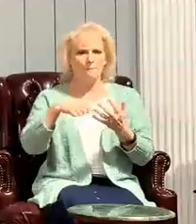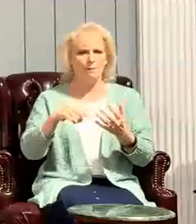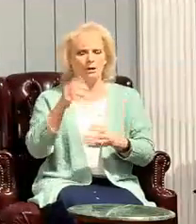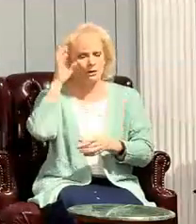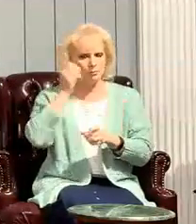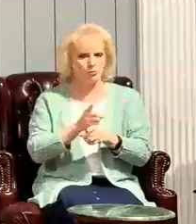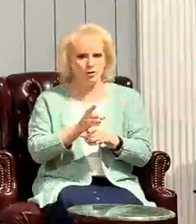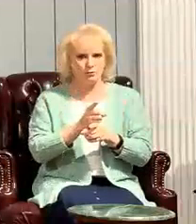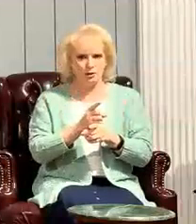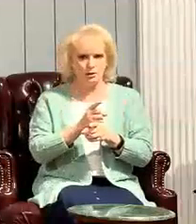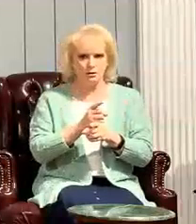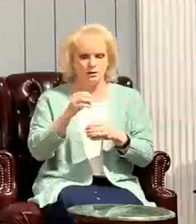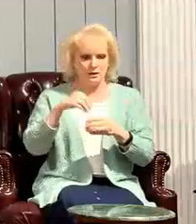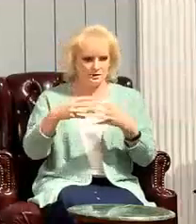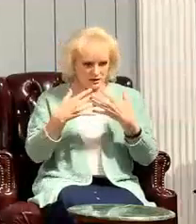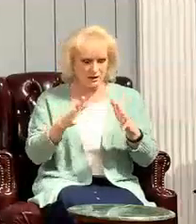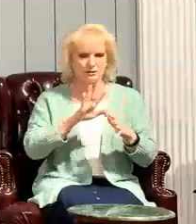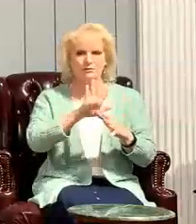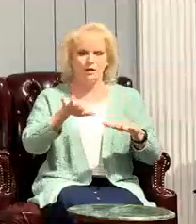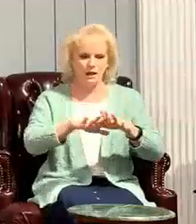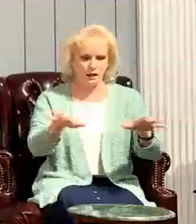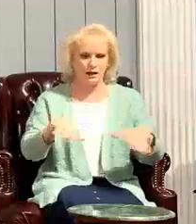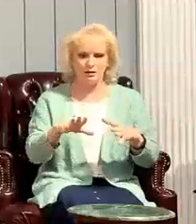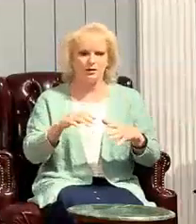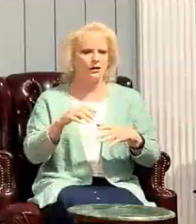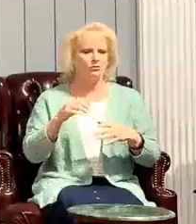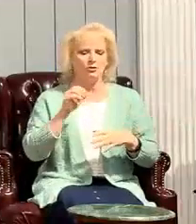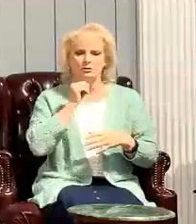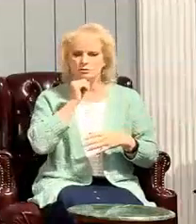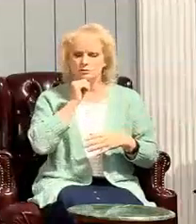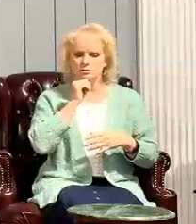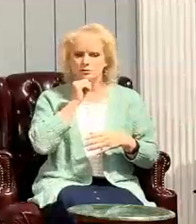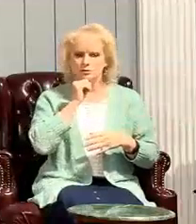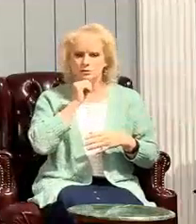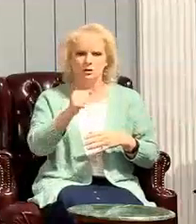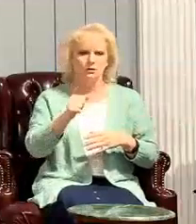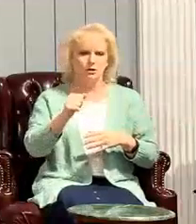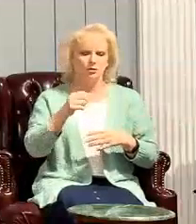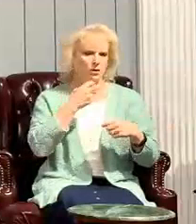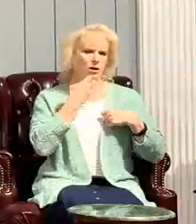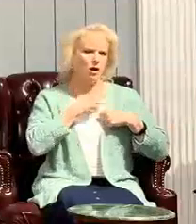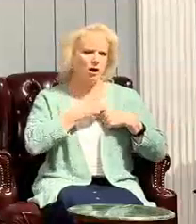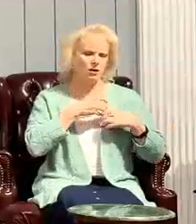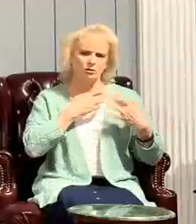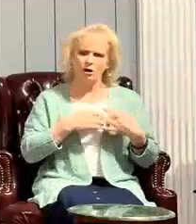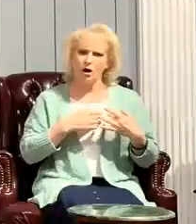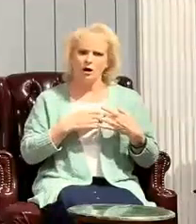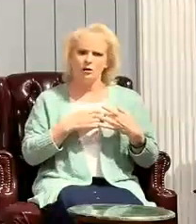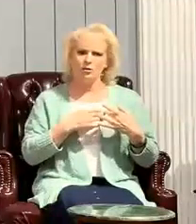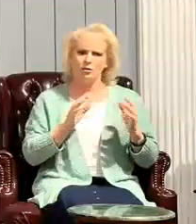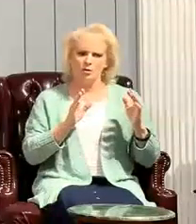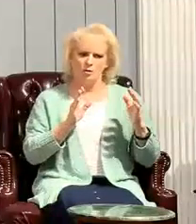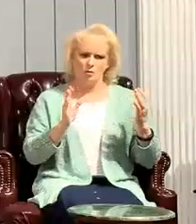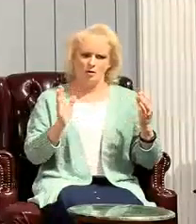gates in thy land, which the Lord thy God giveth thee, thou shalt not harden thy heart, nor shut